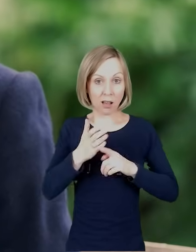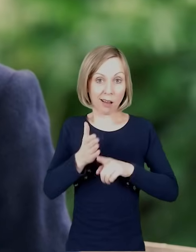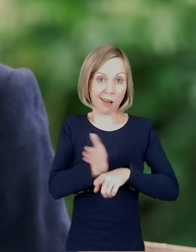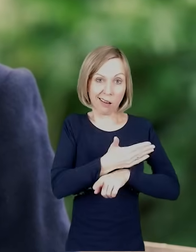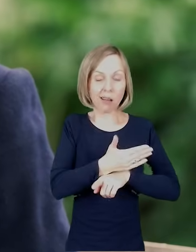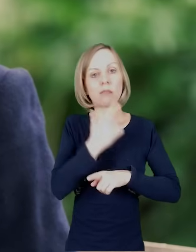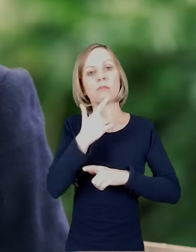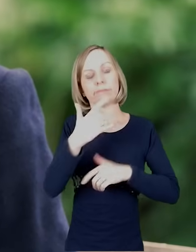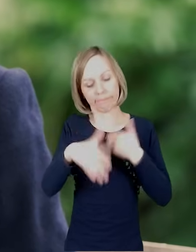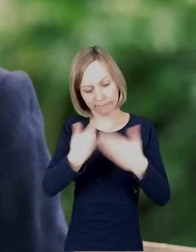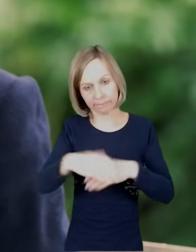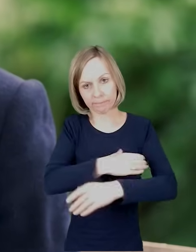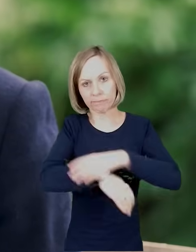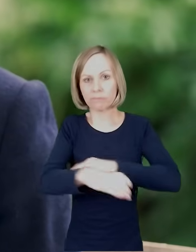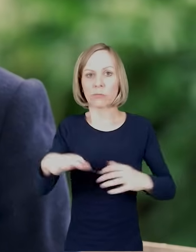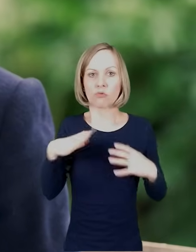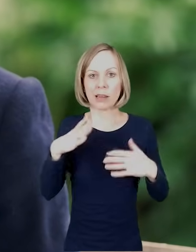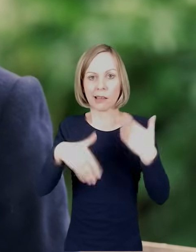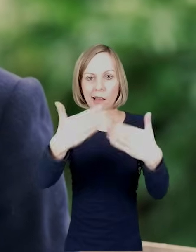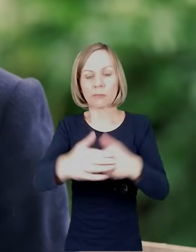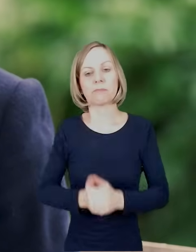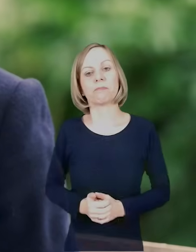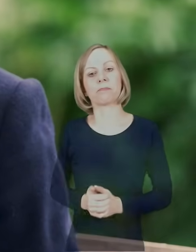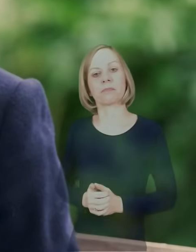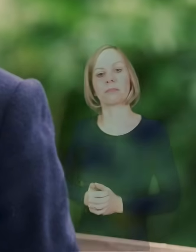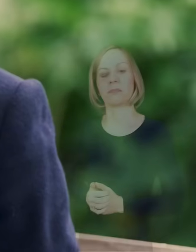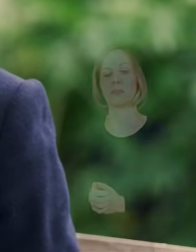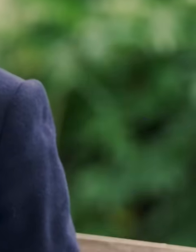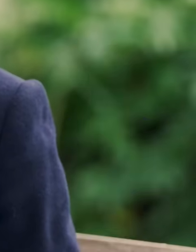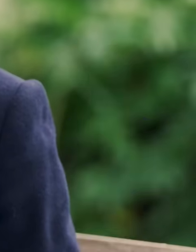light, let us set aside our fear and get to work.